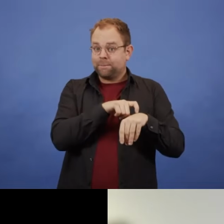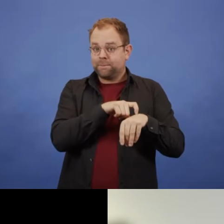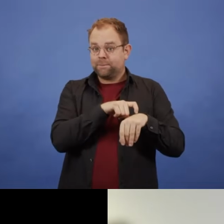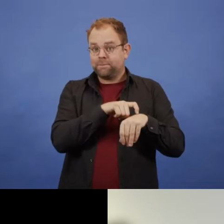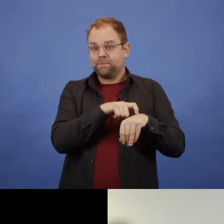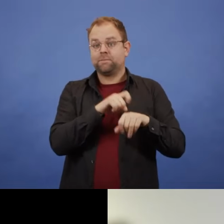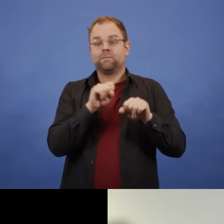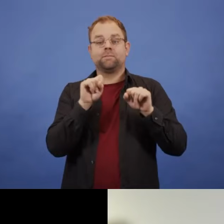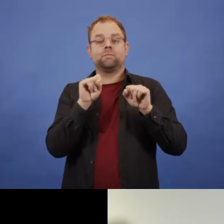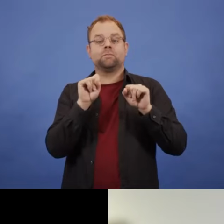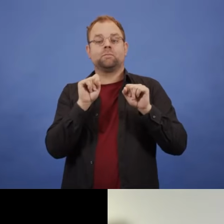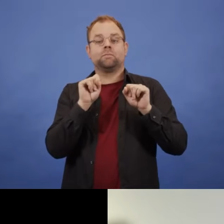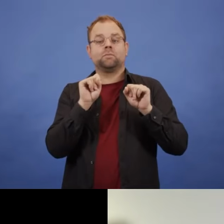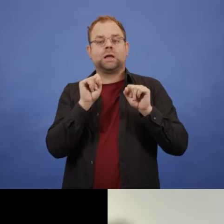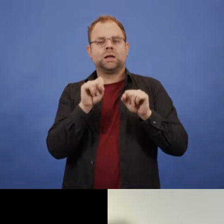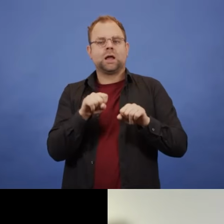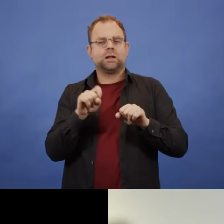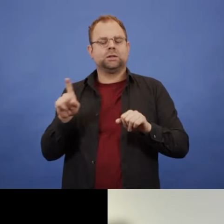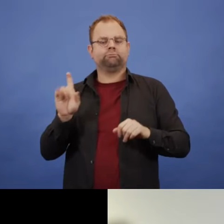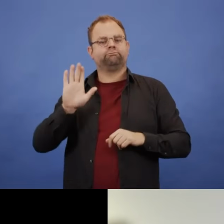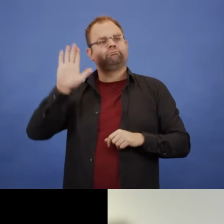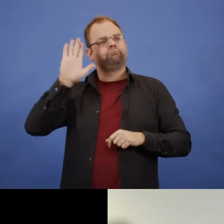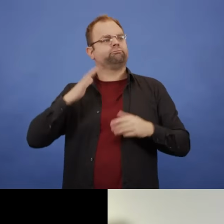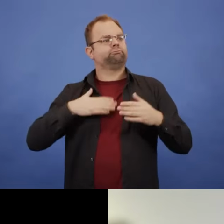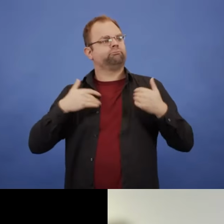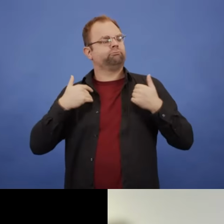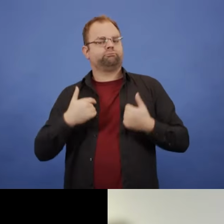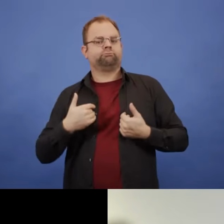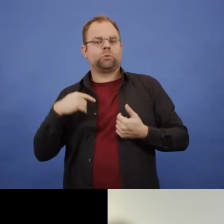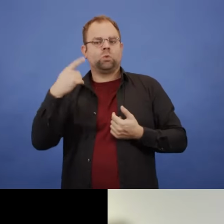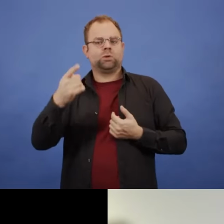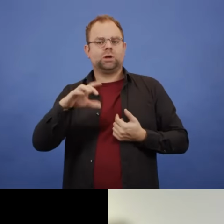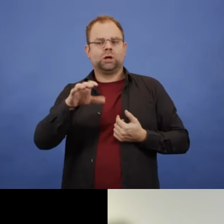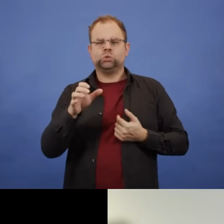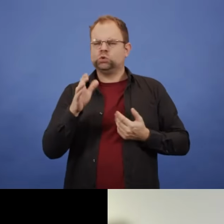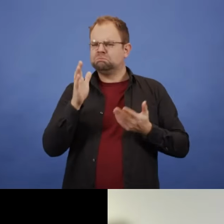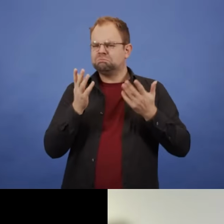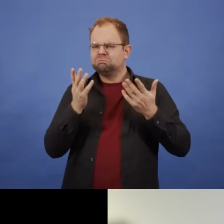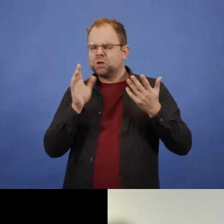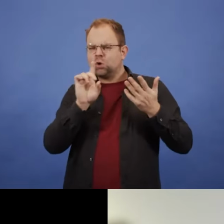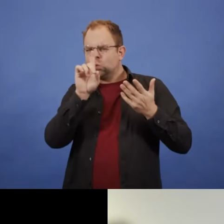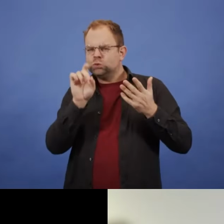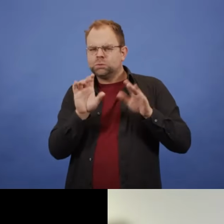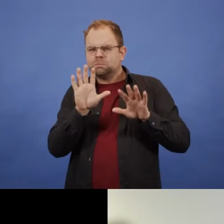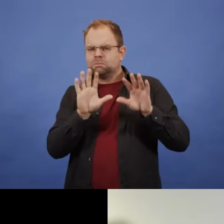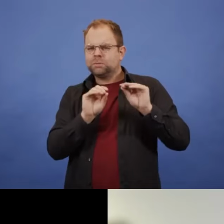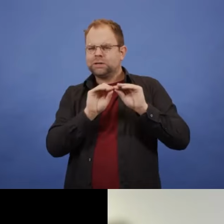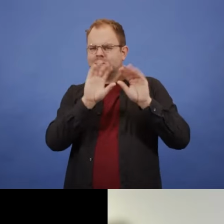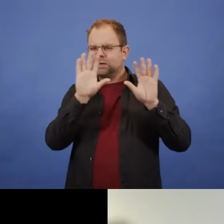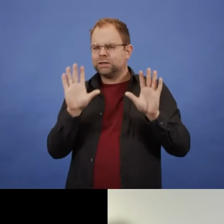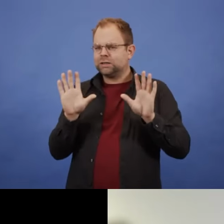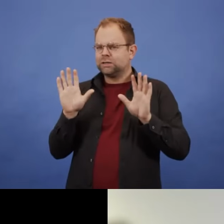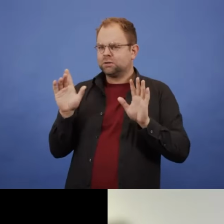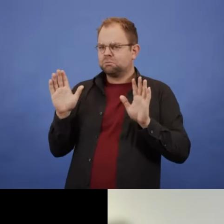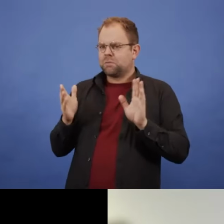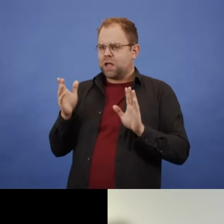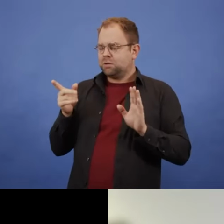be equal capacity, right? But maybe the question from Mohammed as well, in terms of a procedure